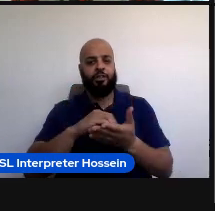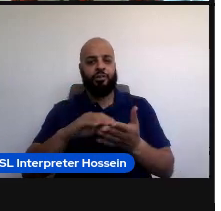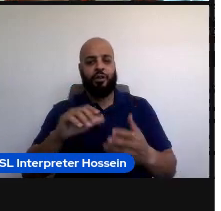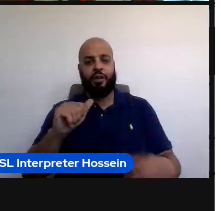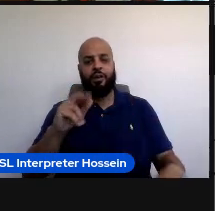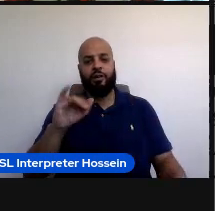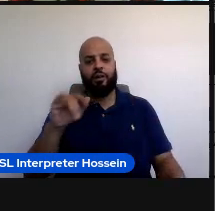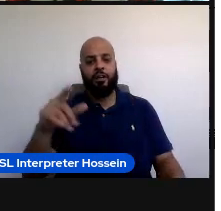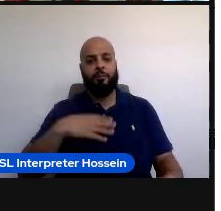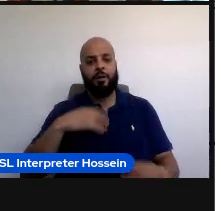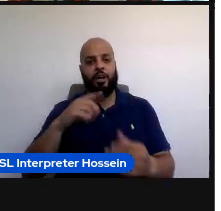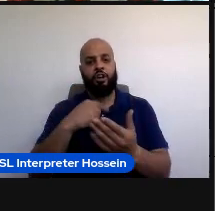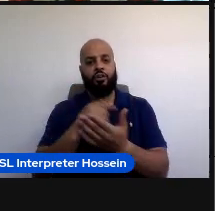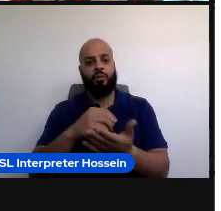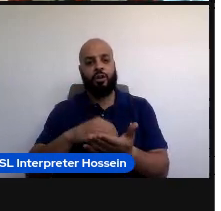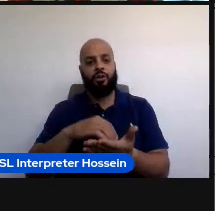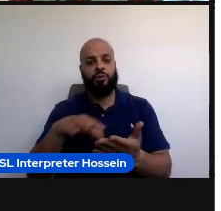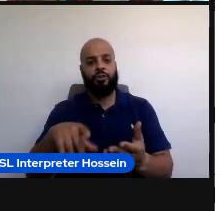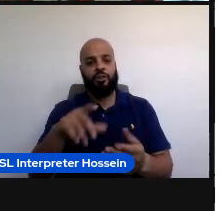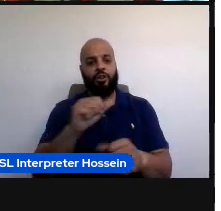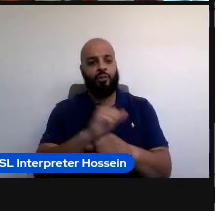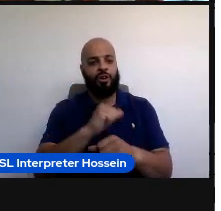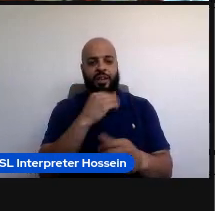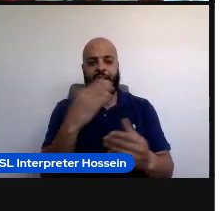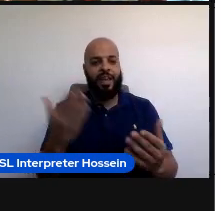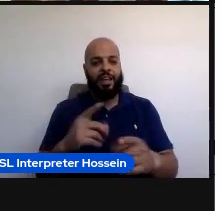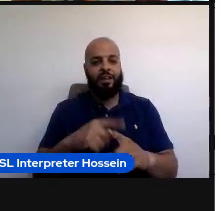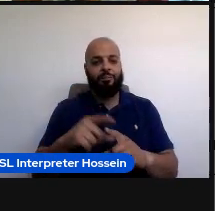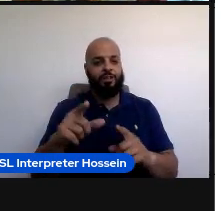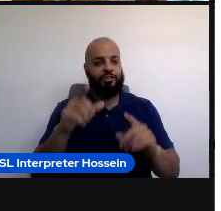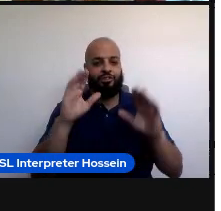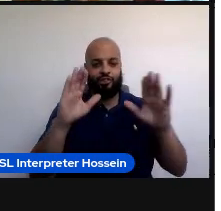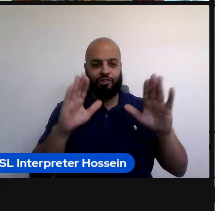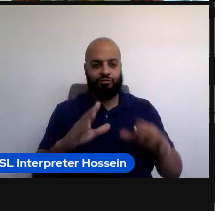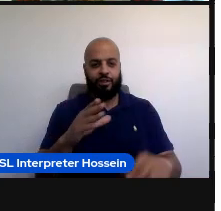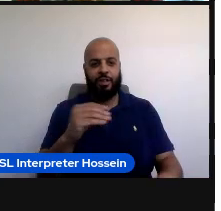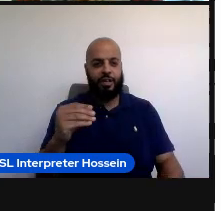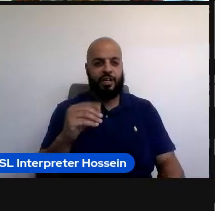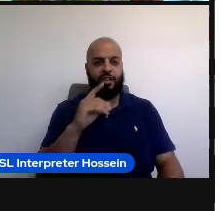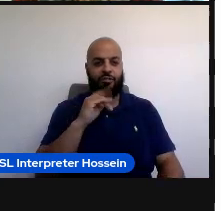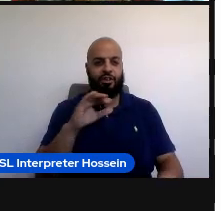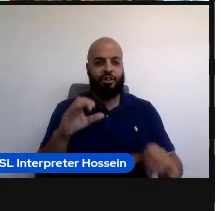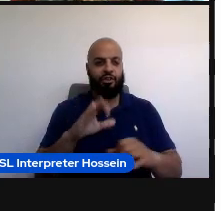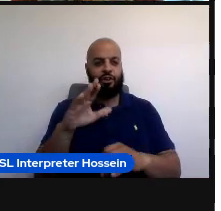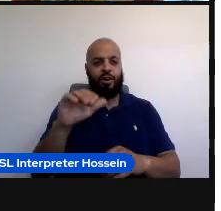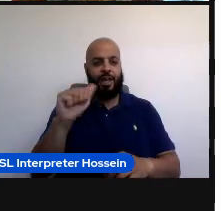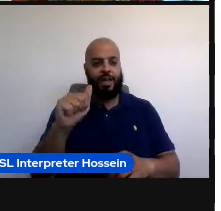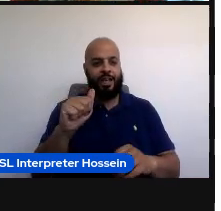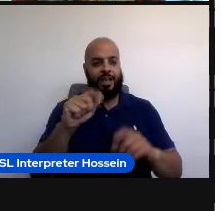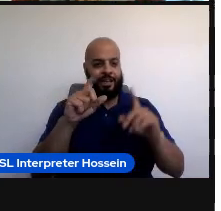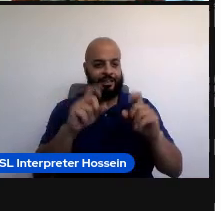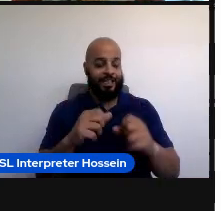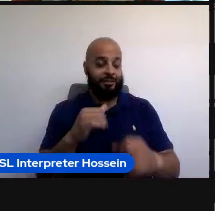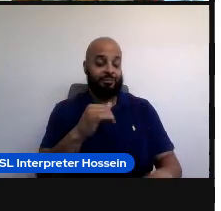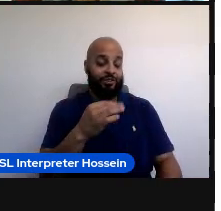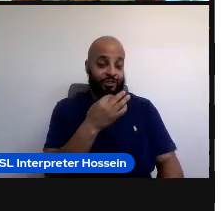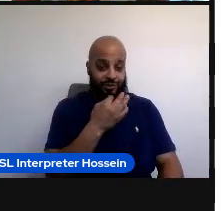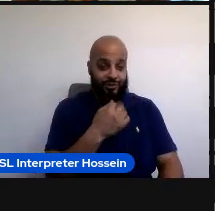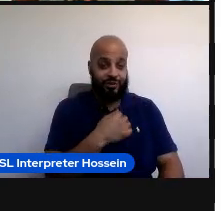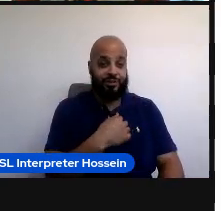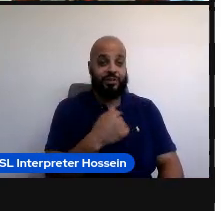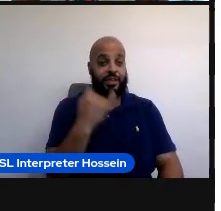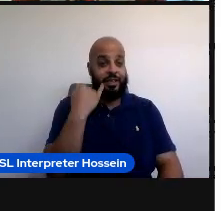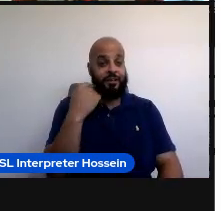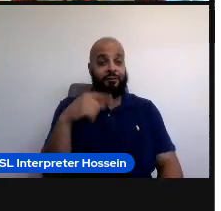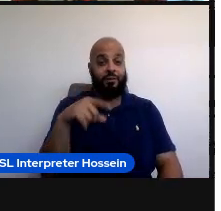student whose work isn't highlighted here, but she's great and doing her A exam soon. So if I have some prayer